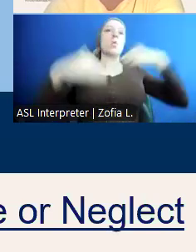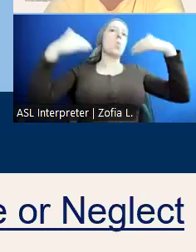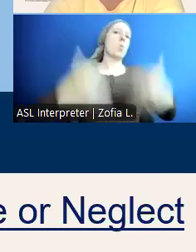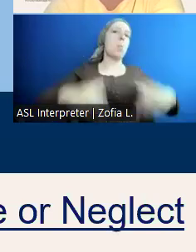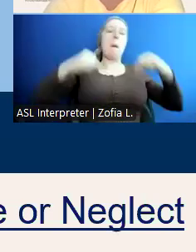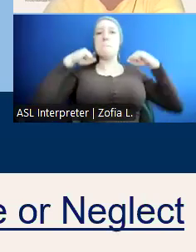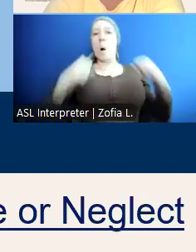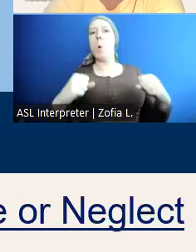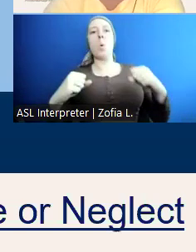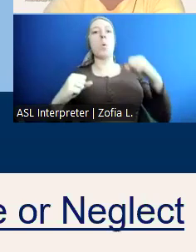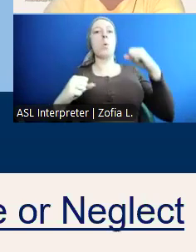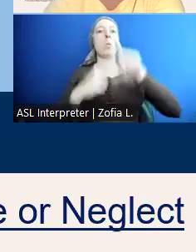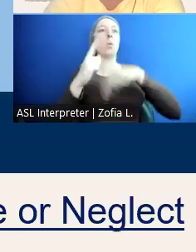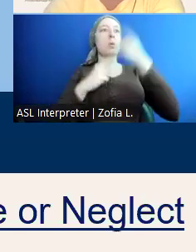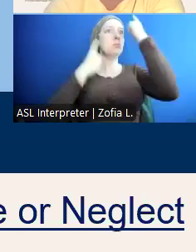think about,